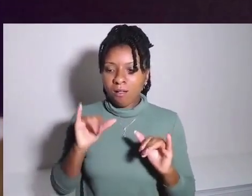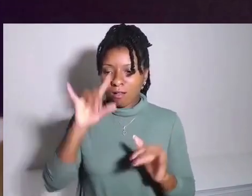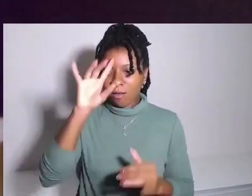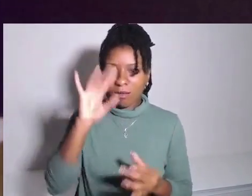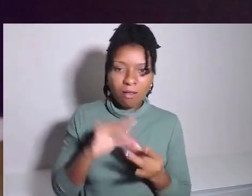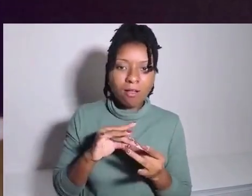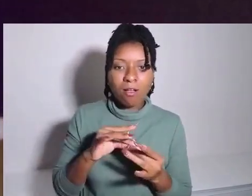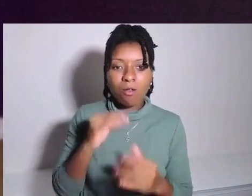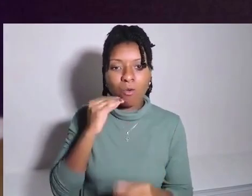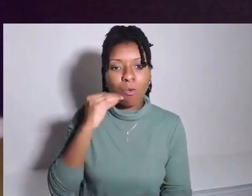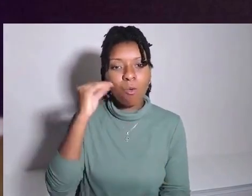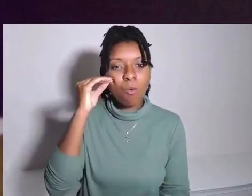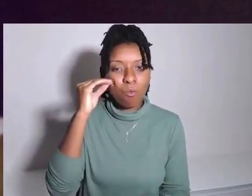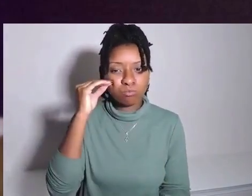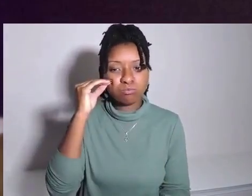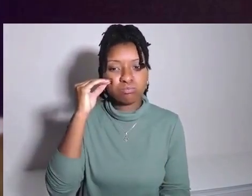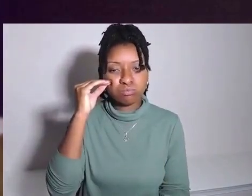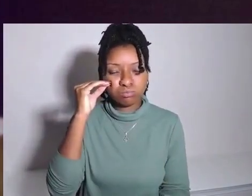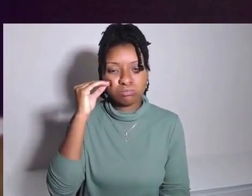Here.